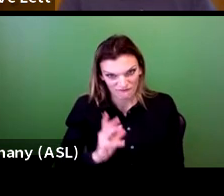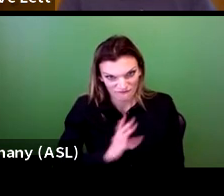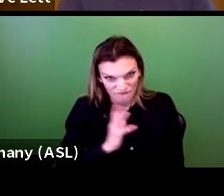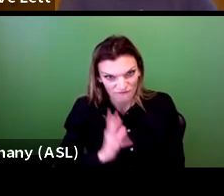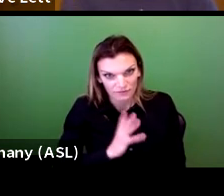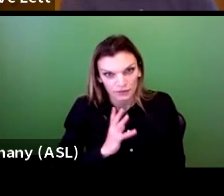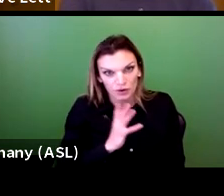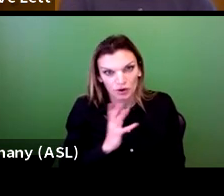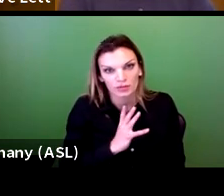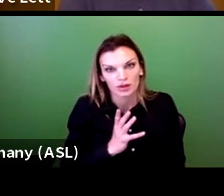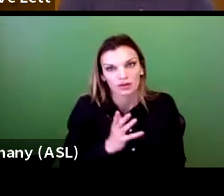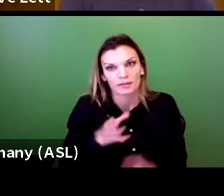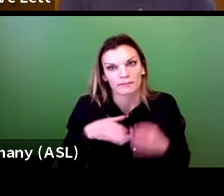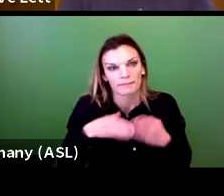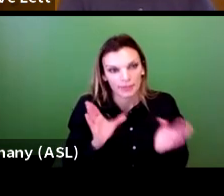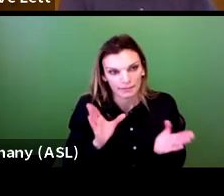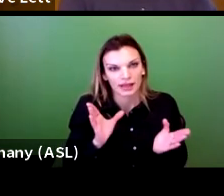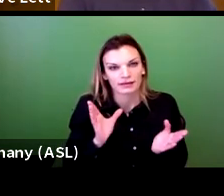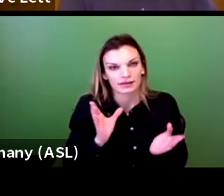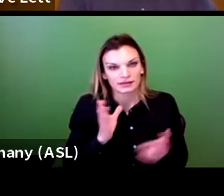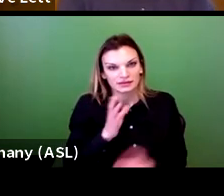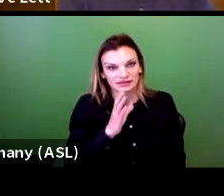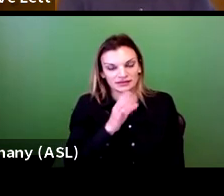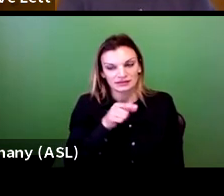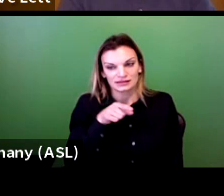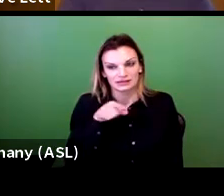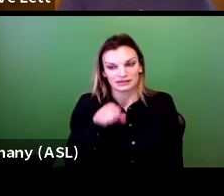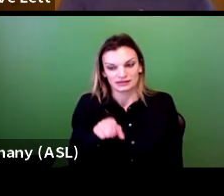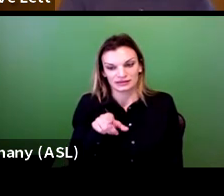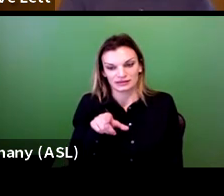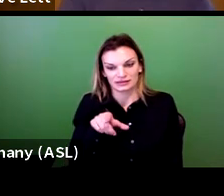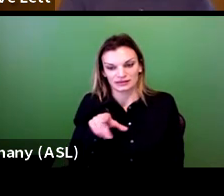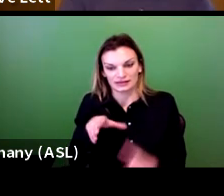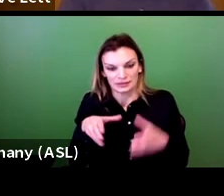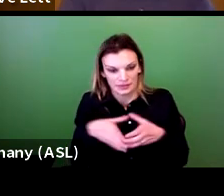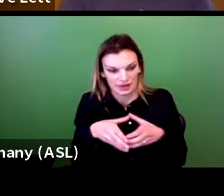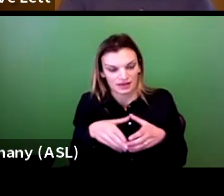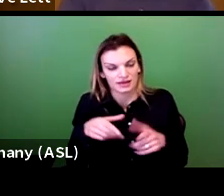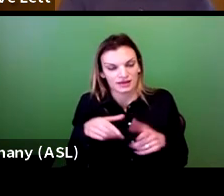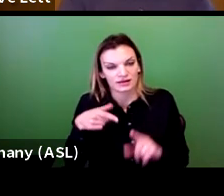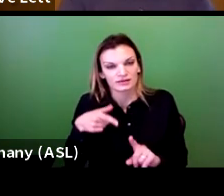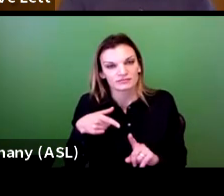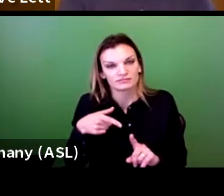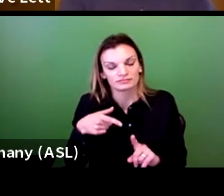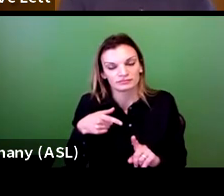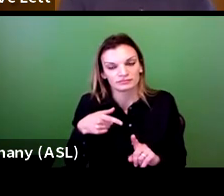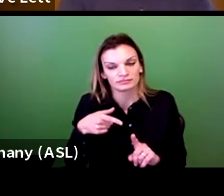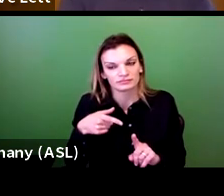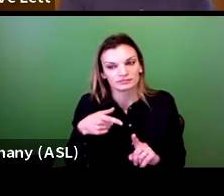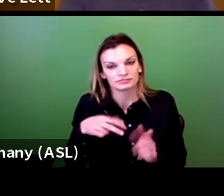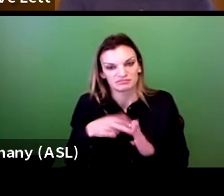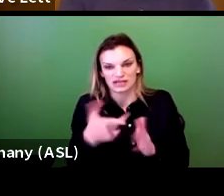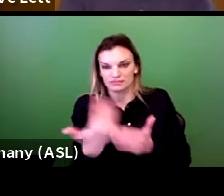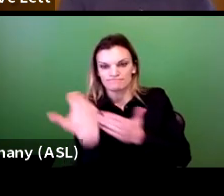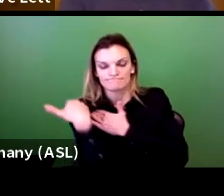formal committee of this commission that would be charged by this commission to